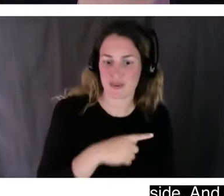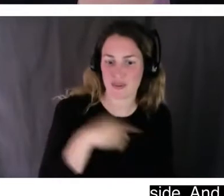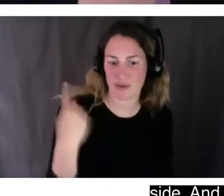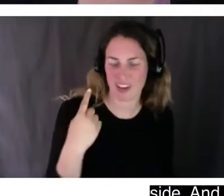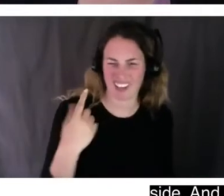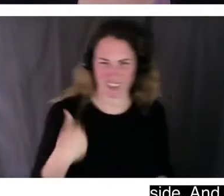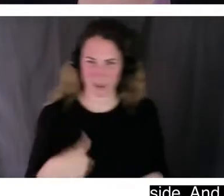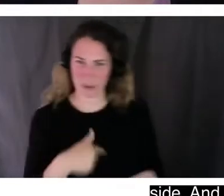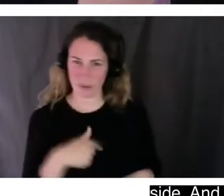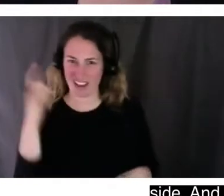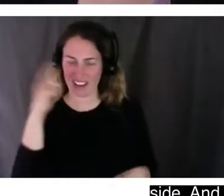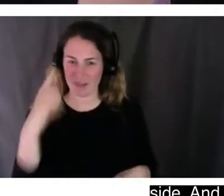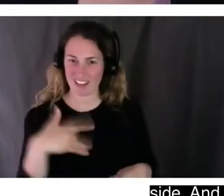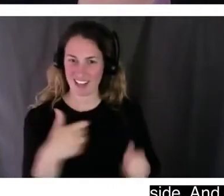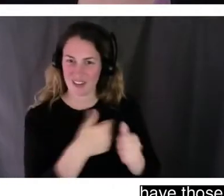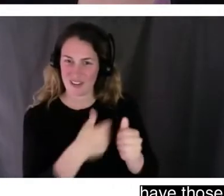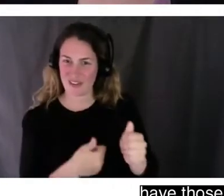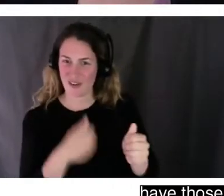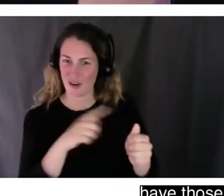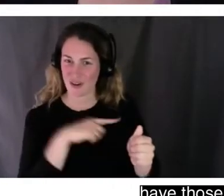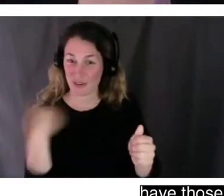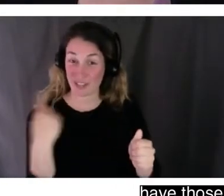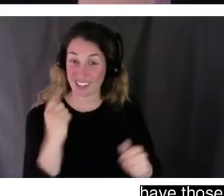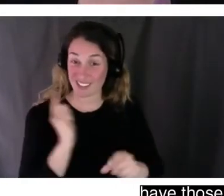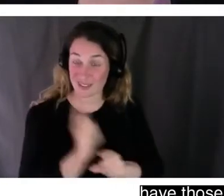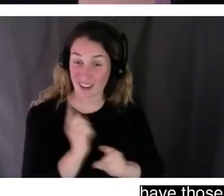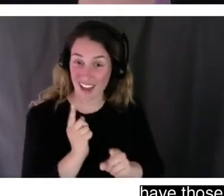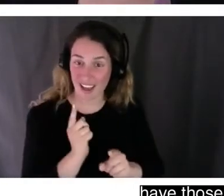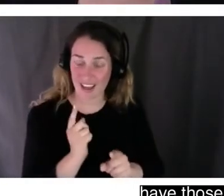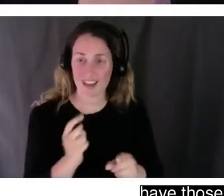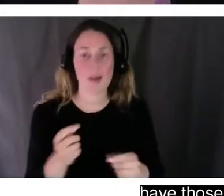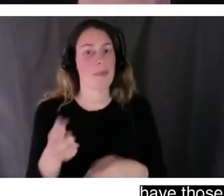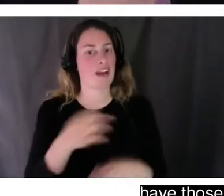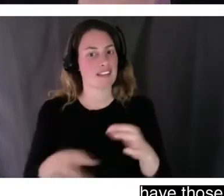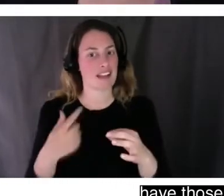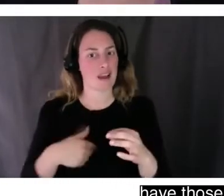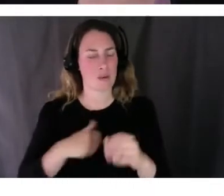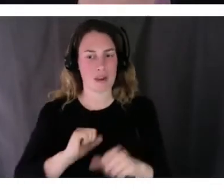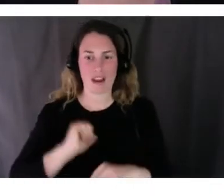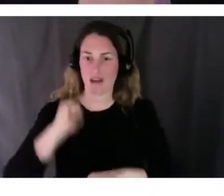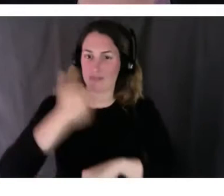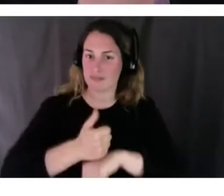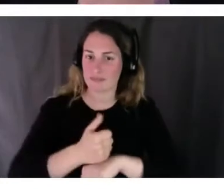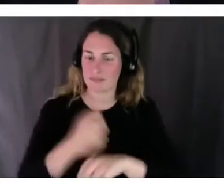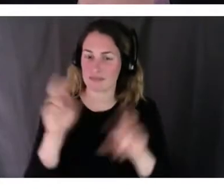so creating that safe space to have those conversations that are needed,